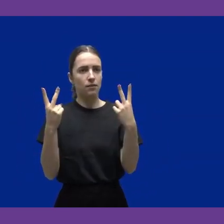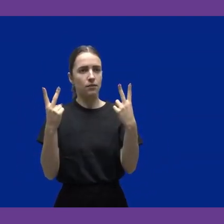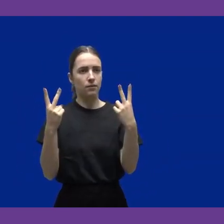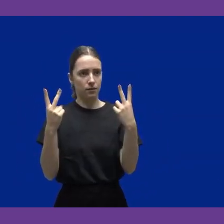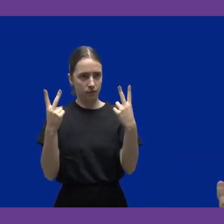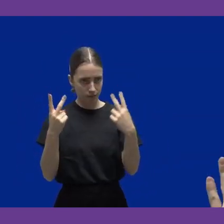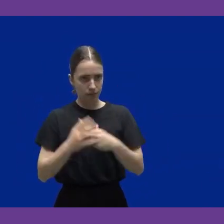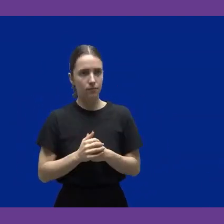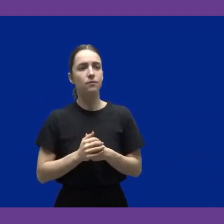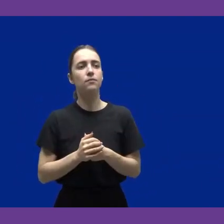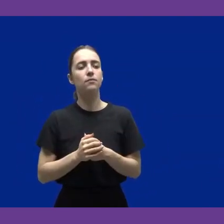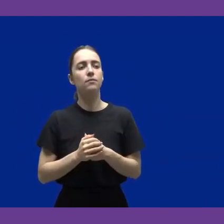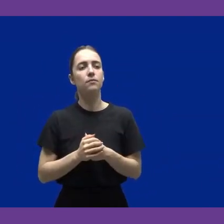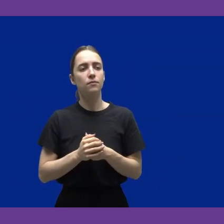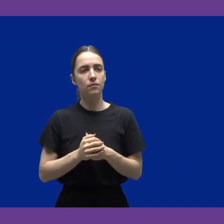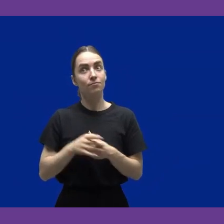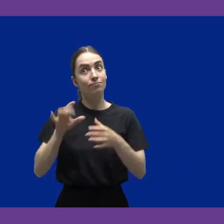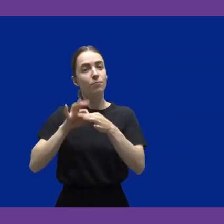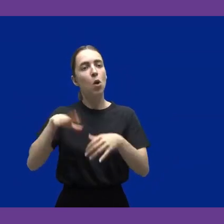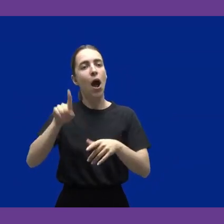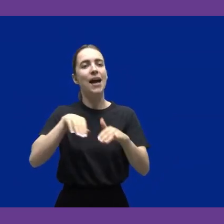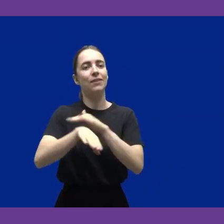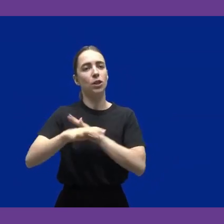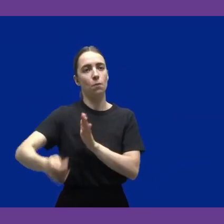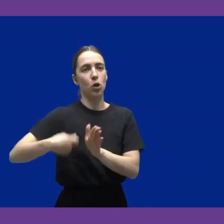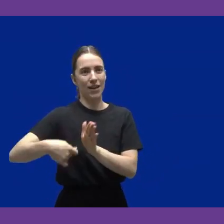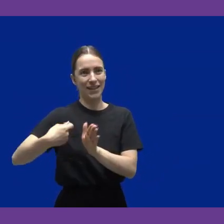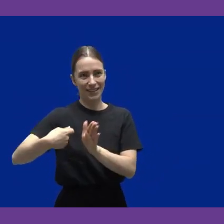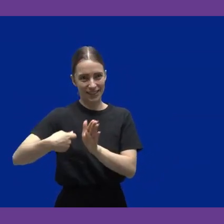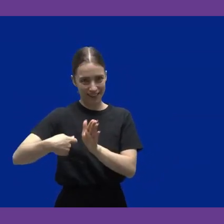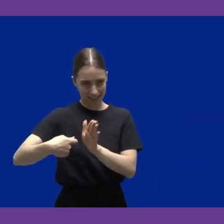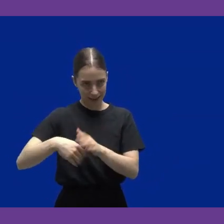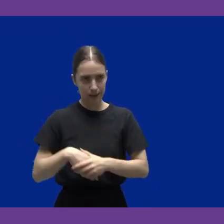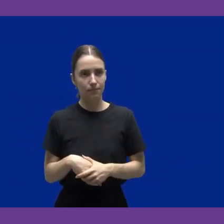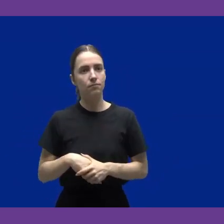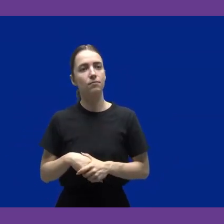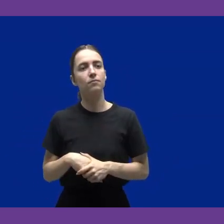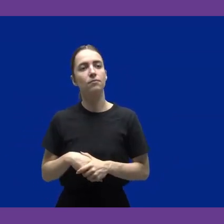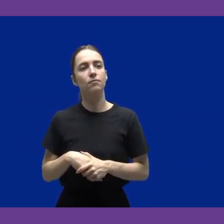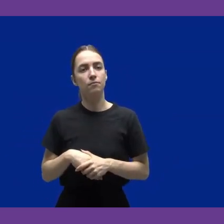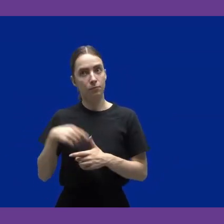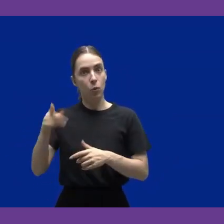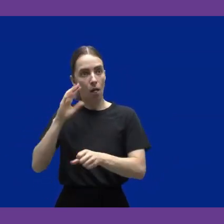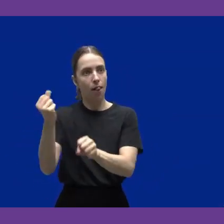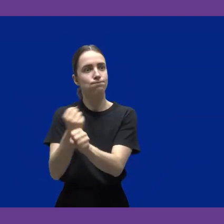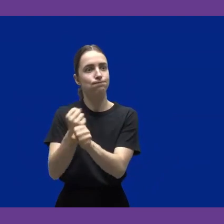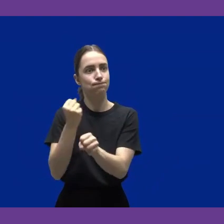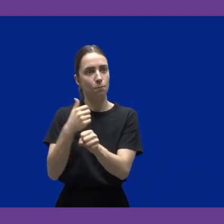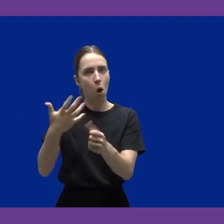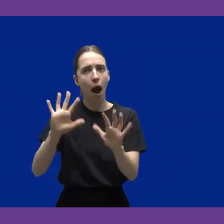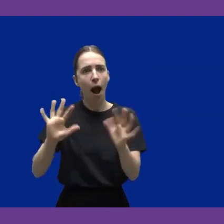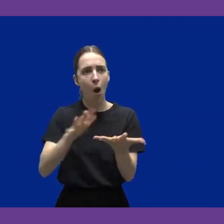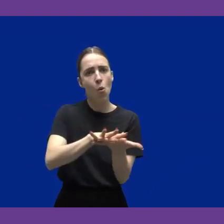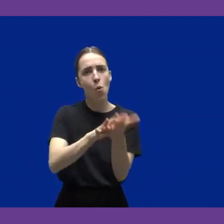occasion to see each other. There will be discussions on the new obligations and what it means in practice. Also from